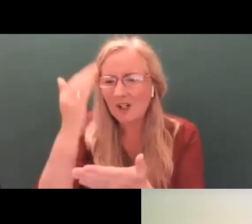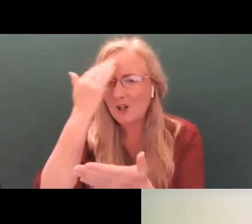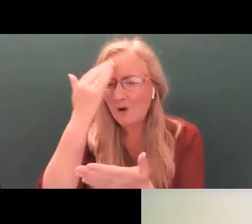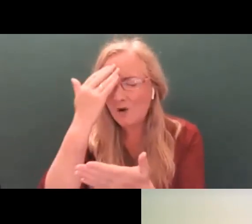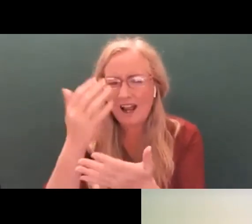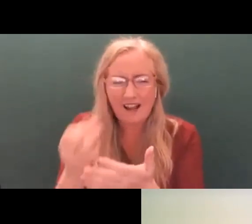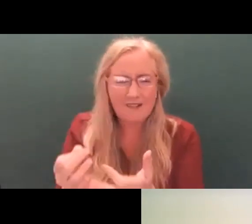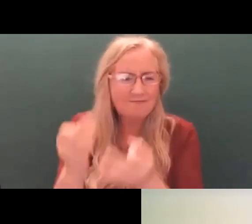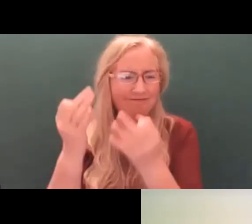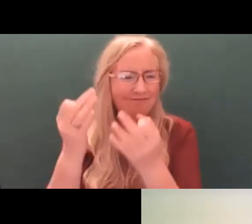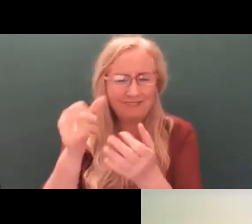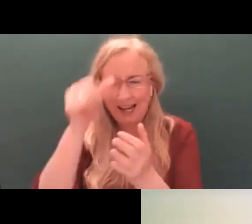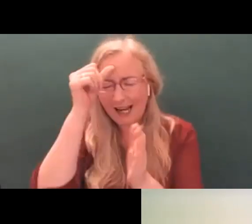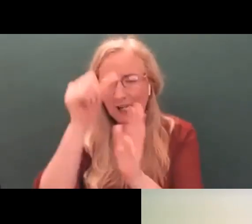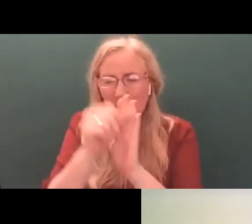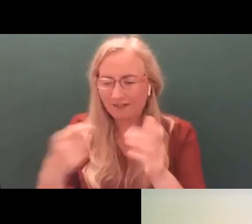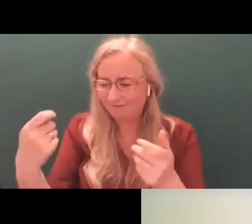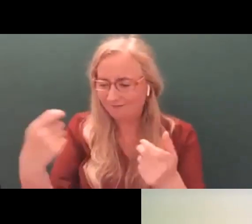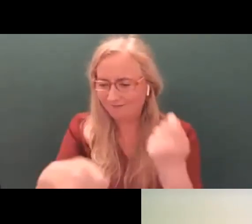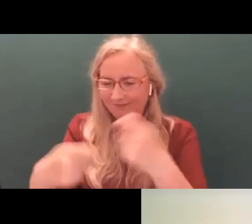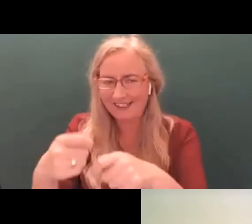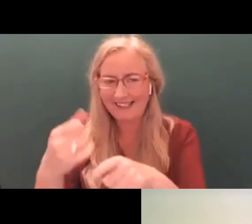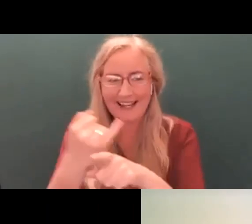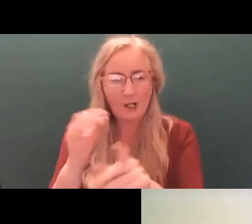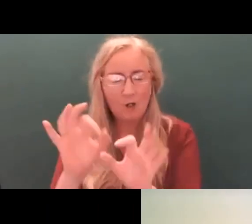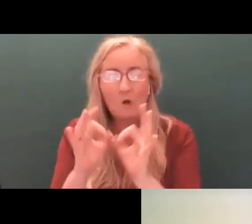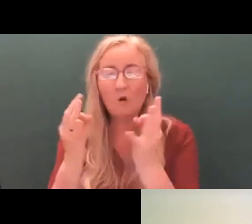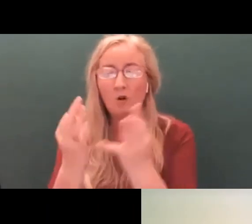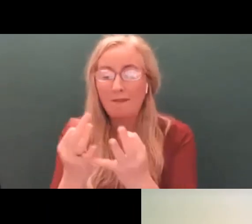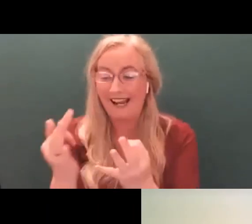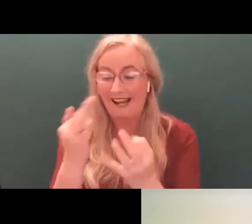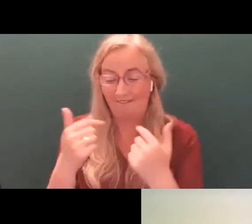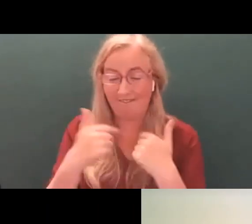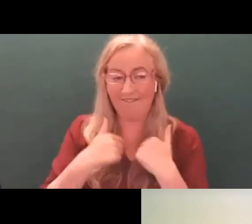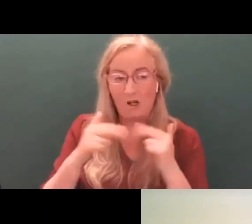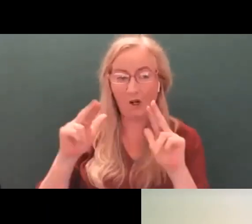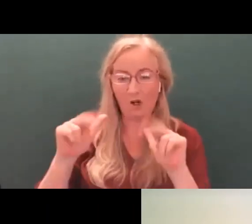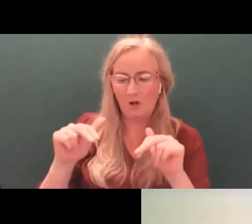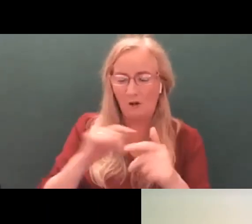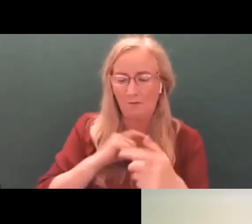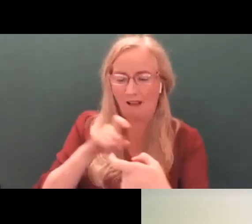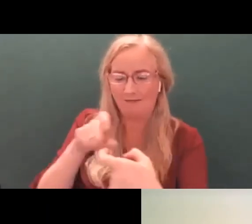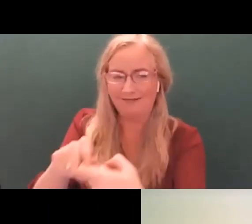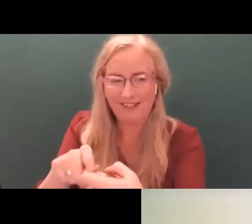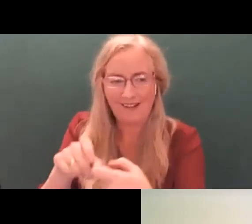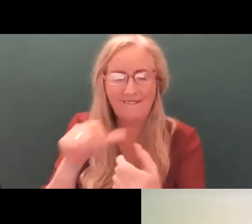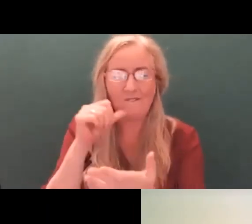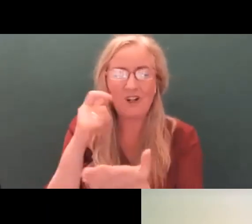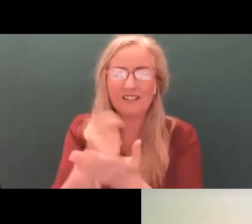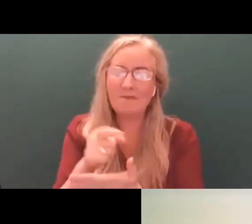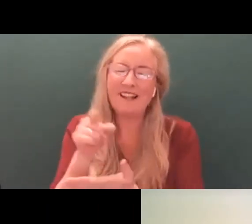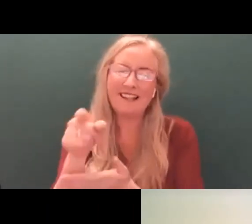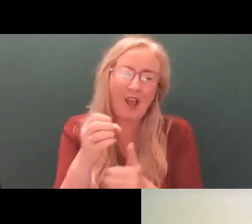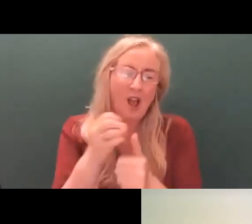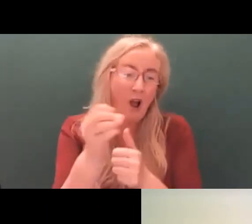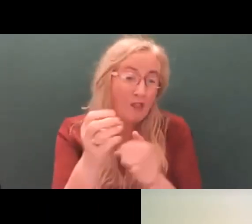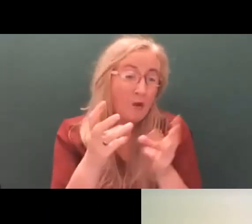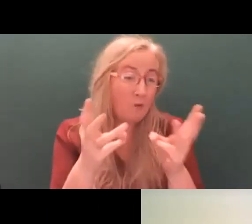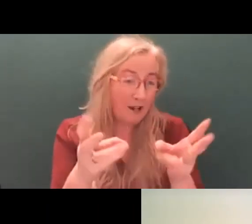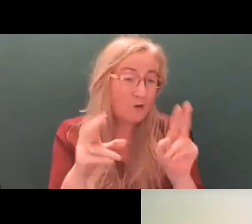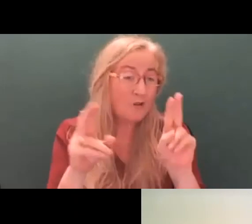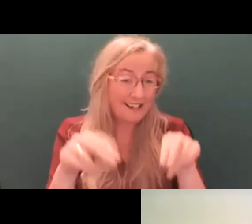bring some expertise to your group too, if you're new and you're trying it for the first time. So that's another way perhaps of reaching